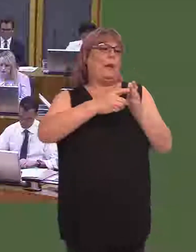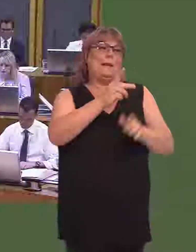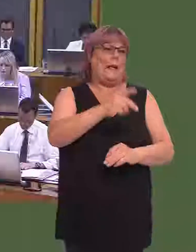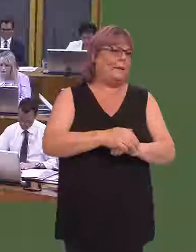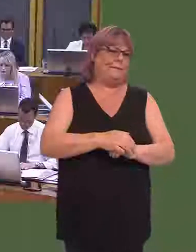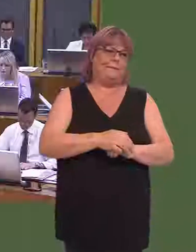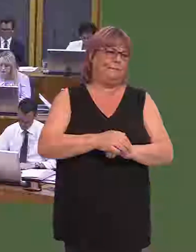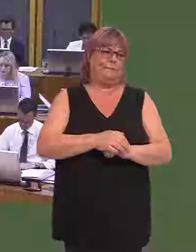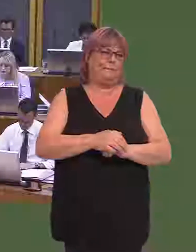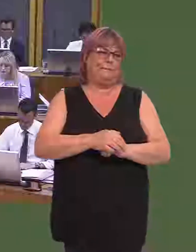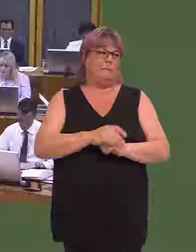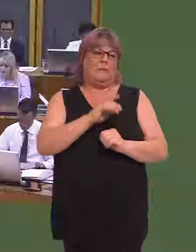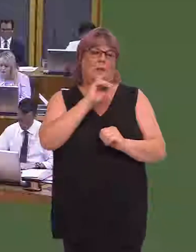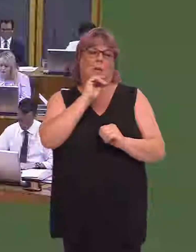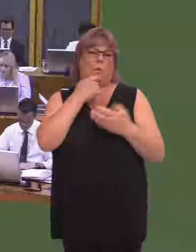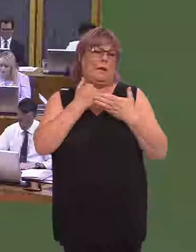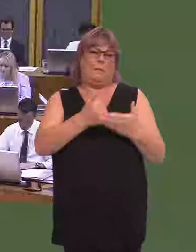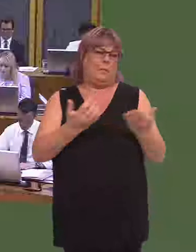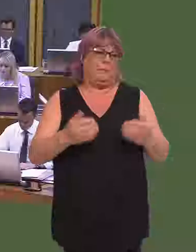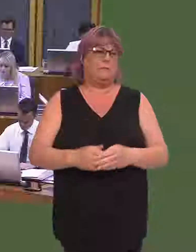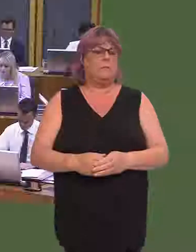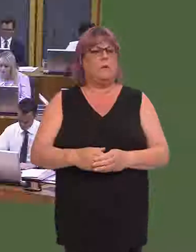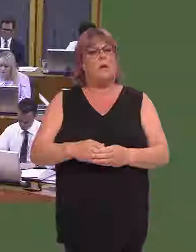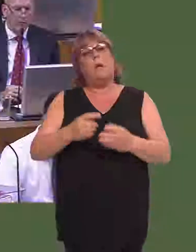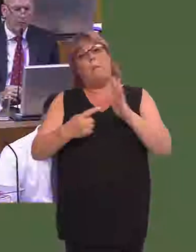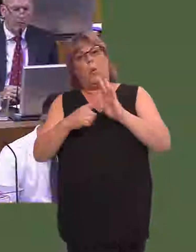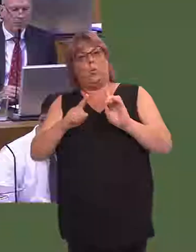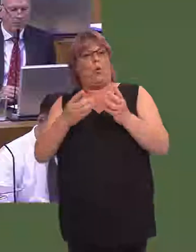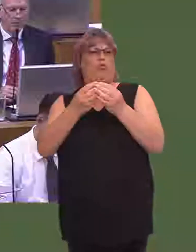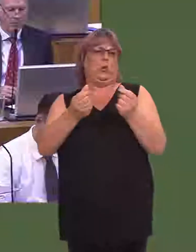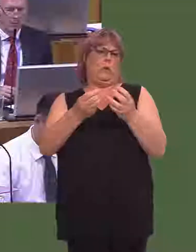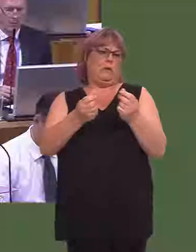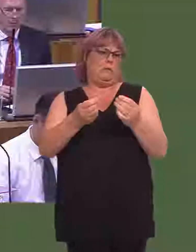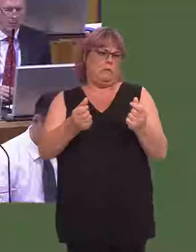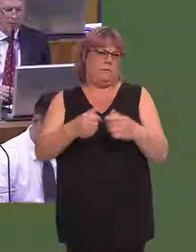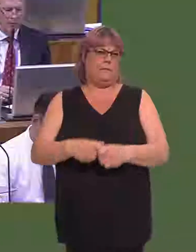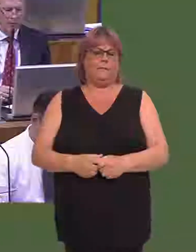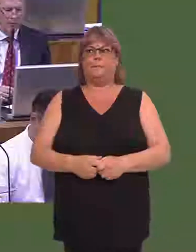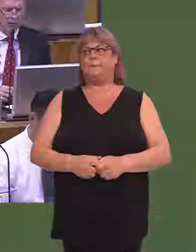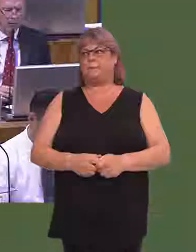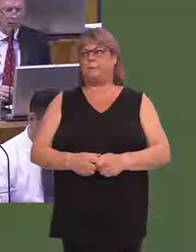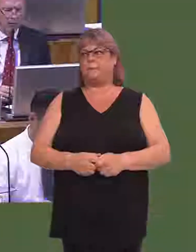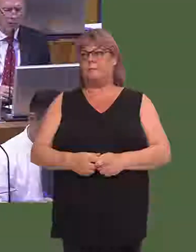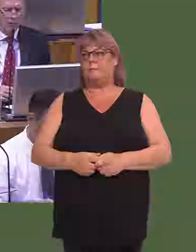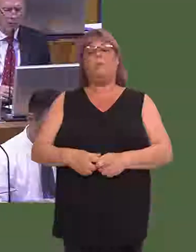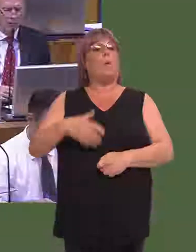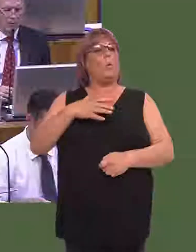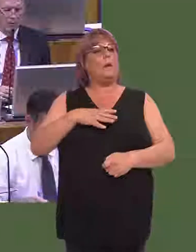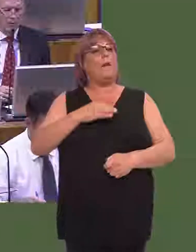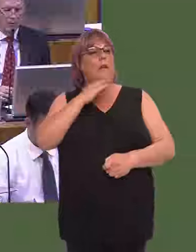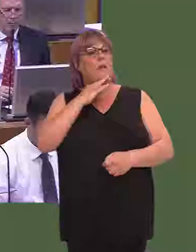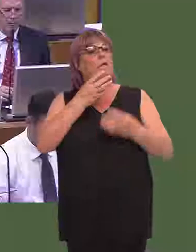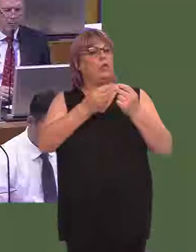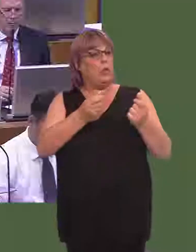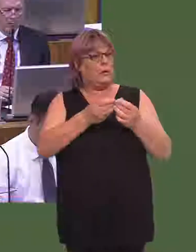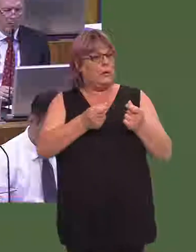and that's not something that would be that would cause stability in the health service. It is down to resource. It's down to ensuring that we can